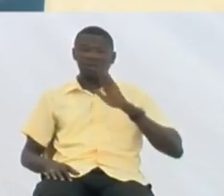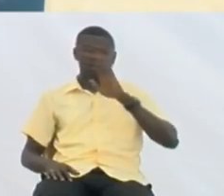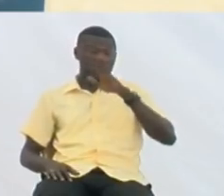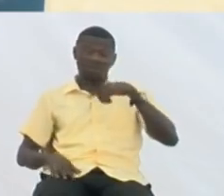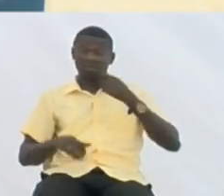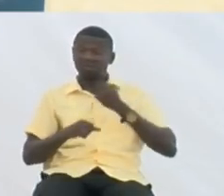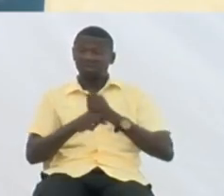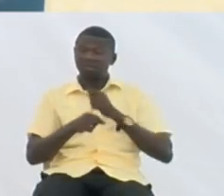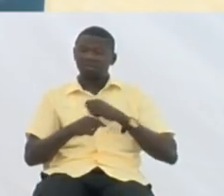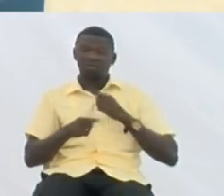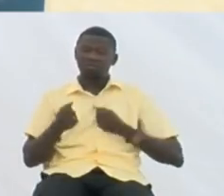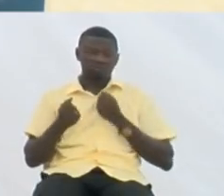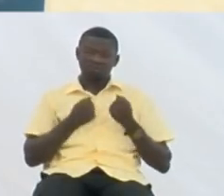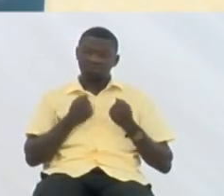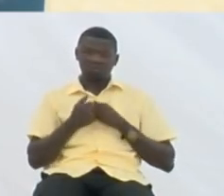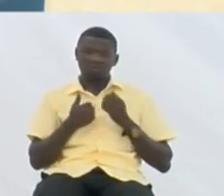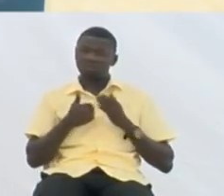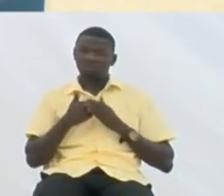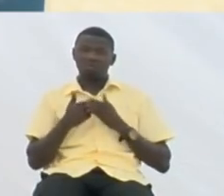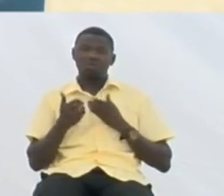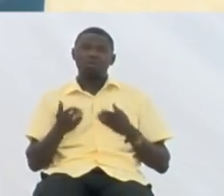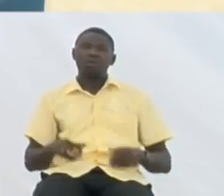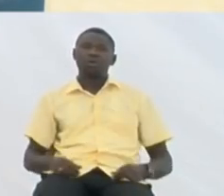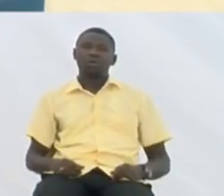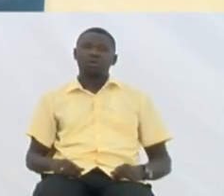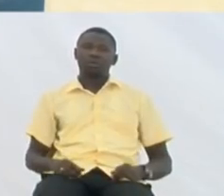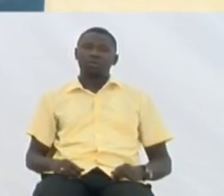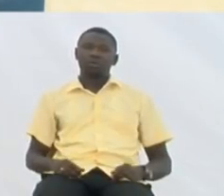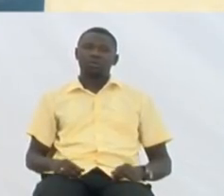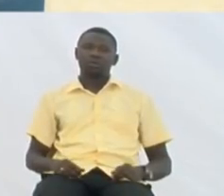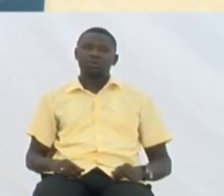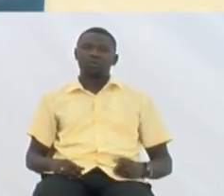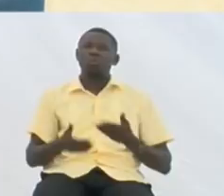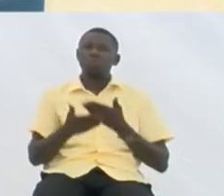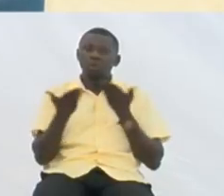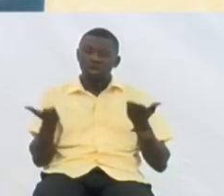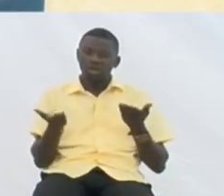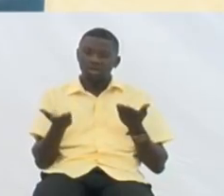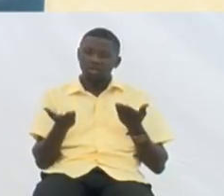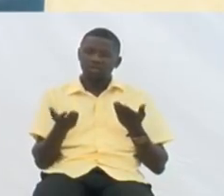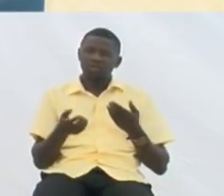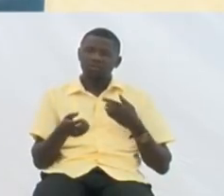it brought a lot of suffering to me. That difficulty was that